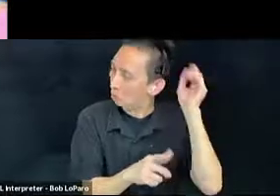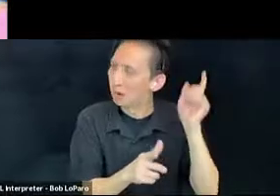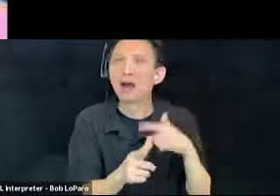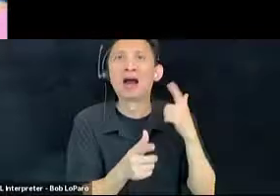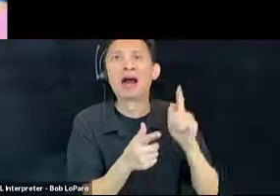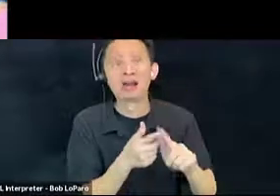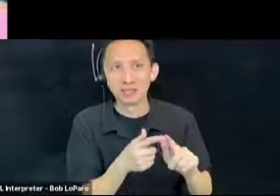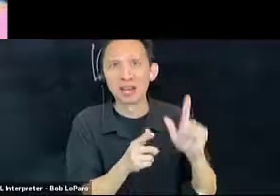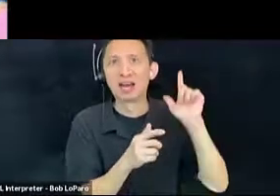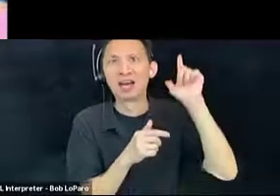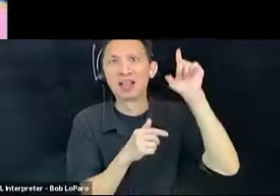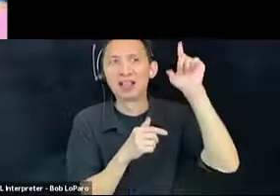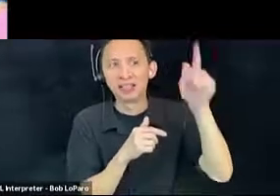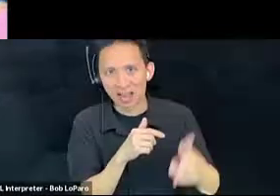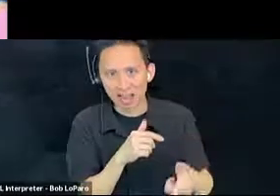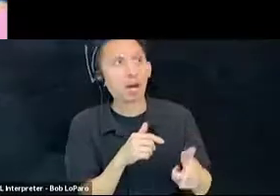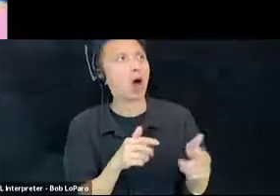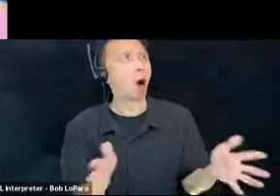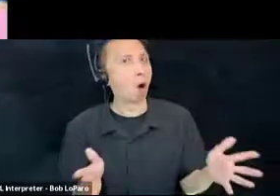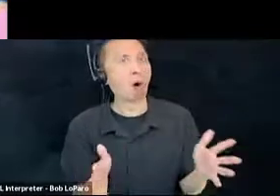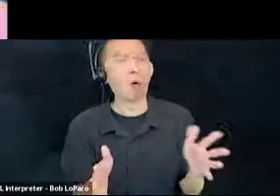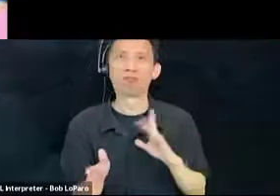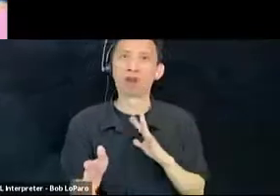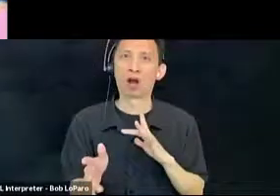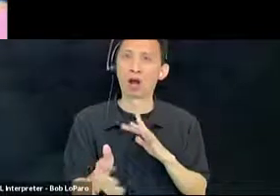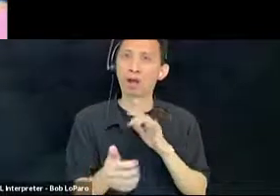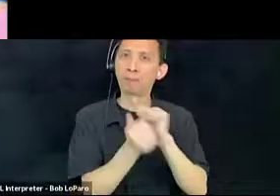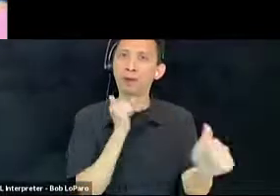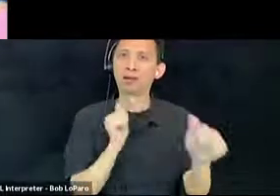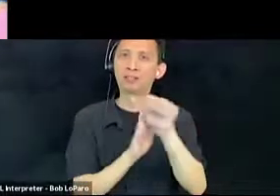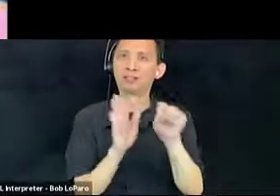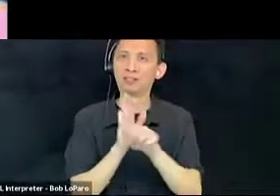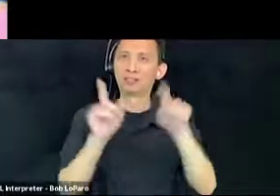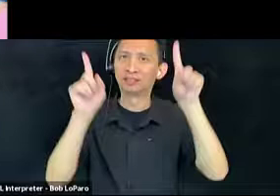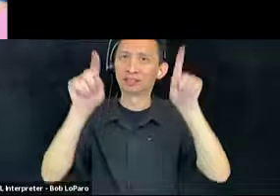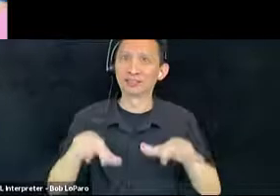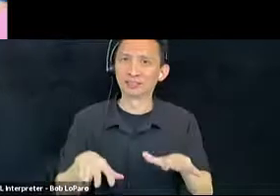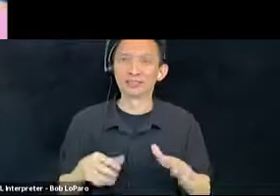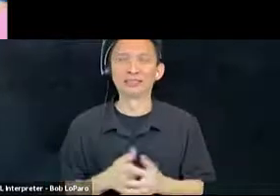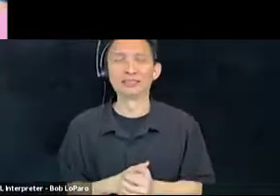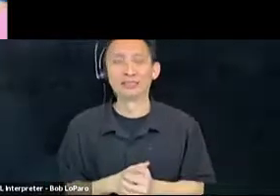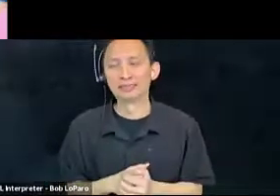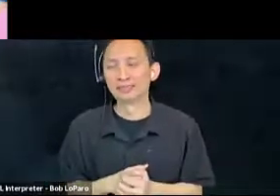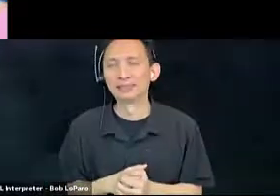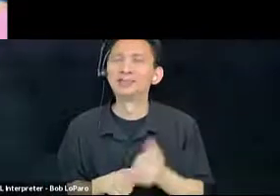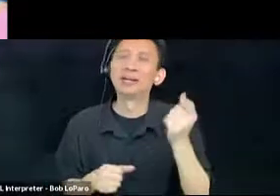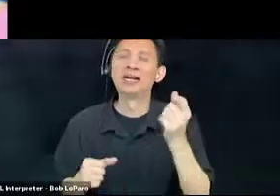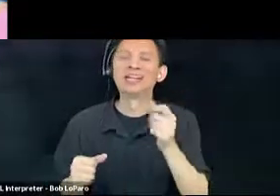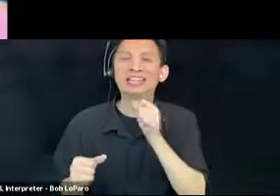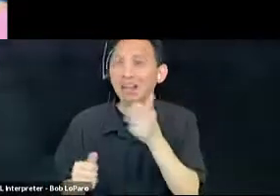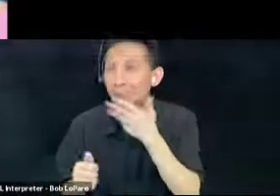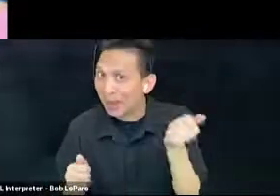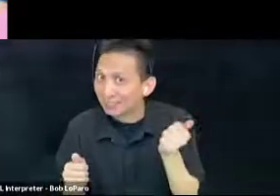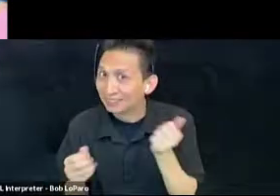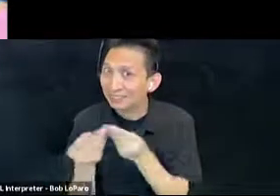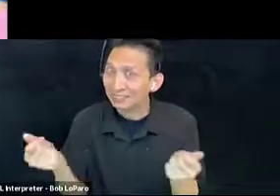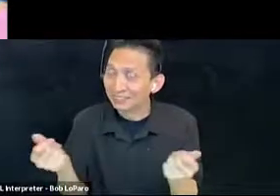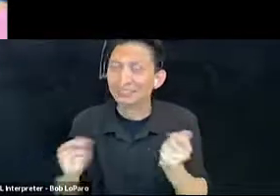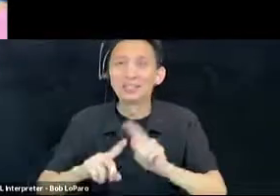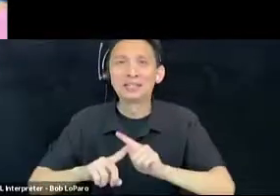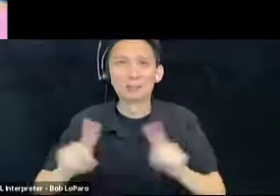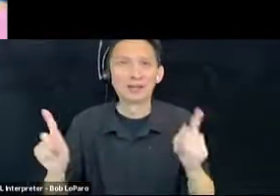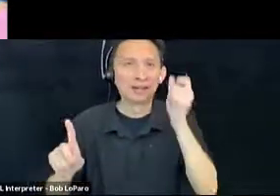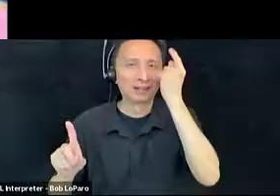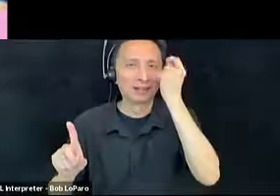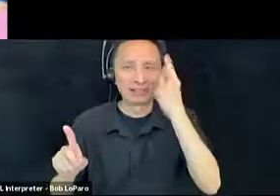to get buy in for a calendar, but but I do understand the constraints of being in a classroom and having limited time.